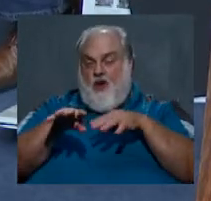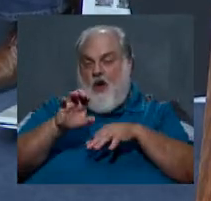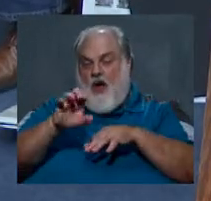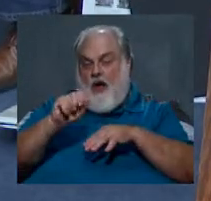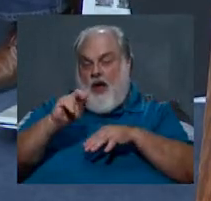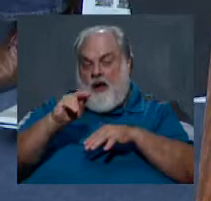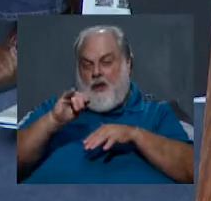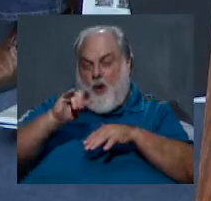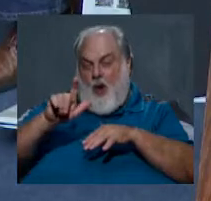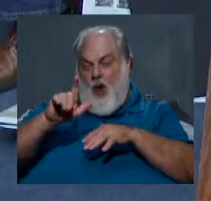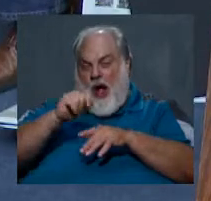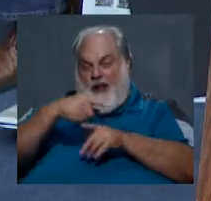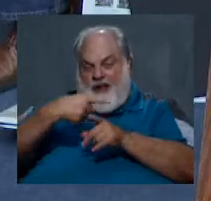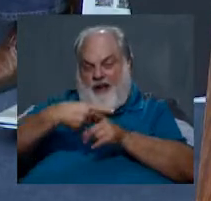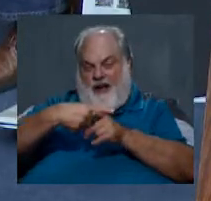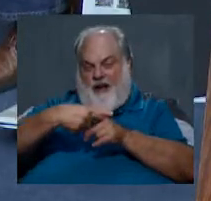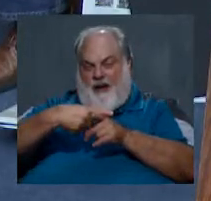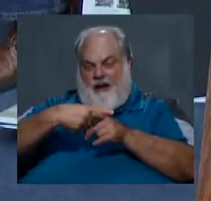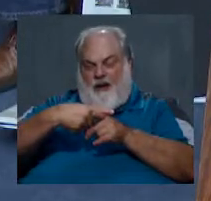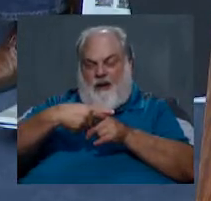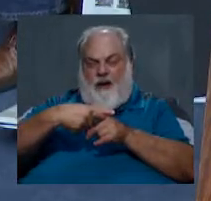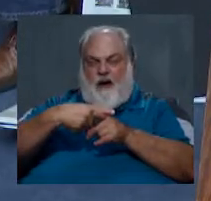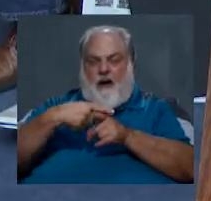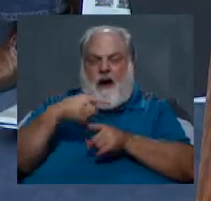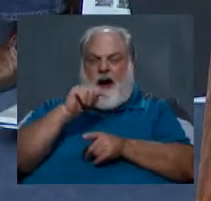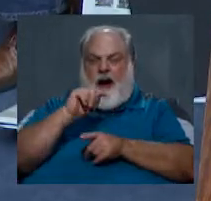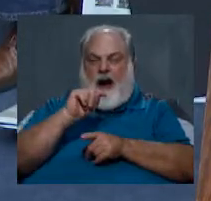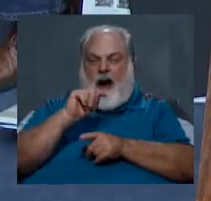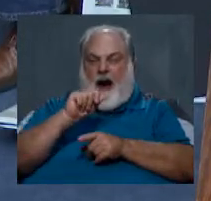at the intersection of Cantrell Road and Taylor Loop.